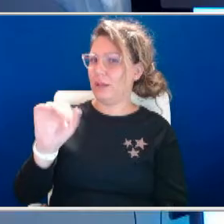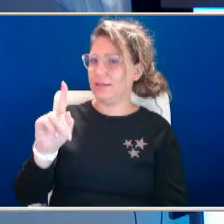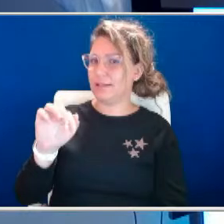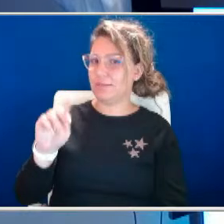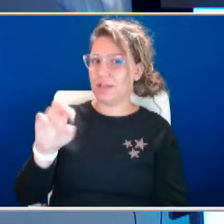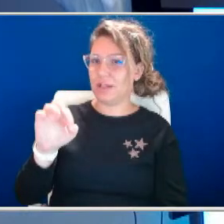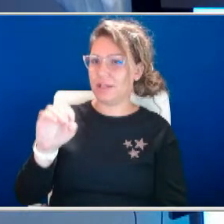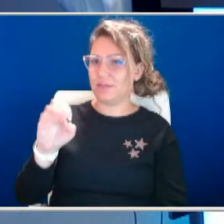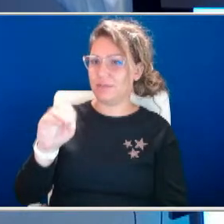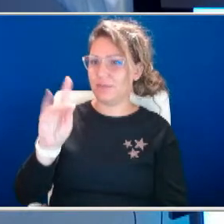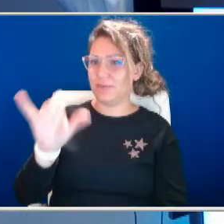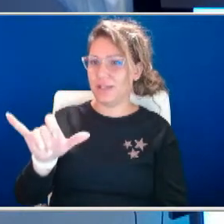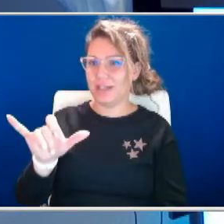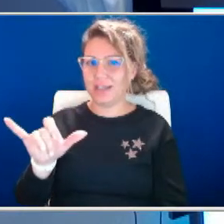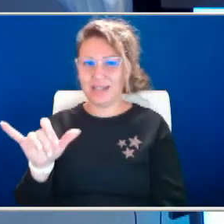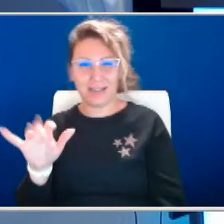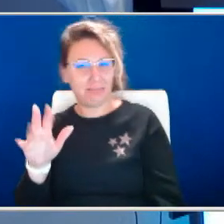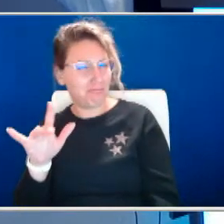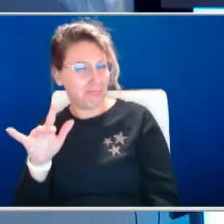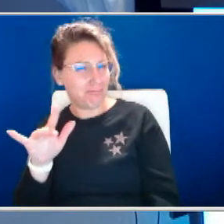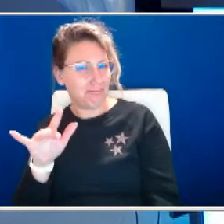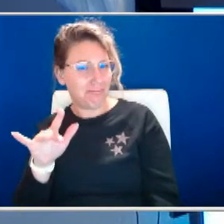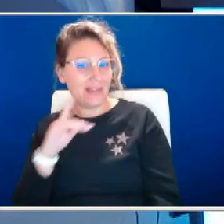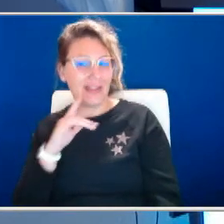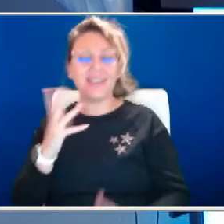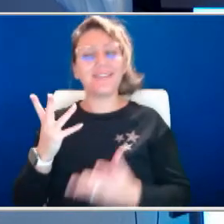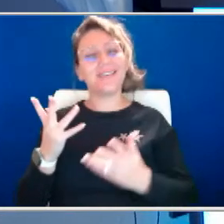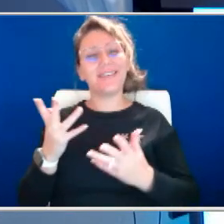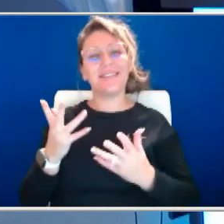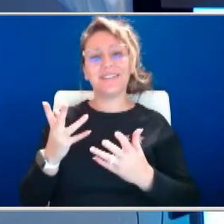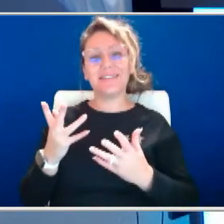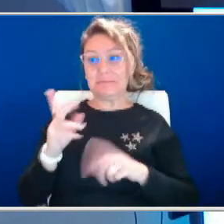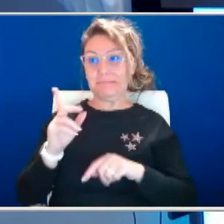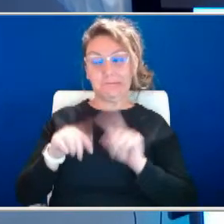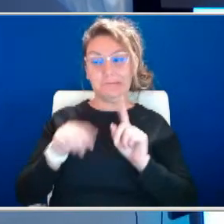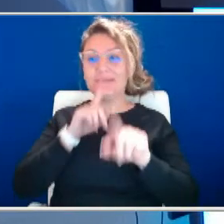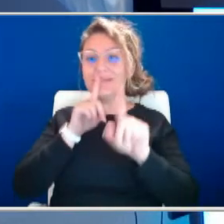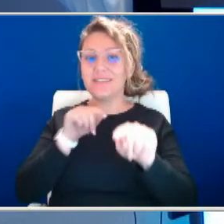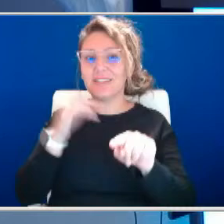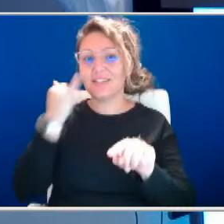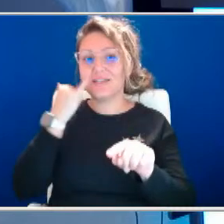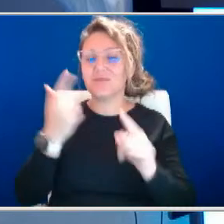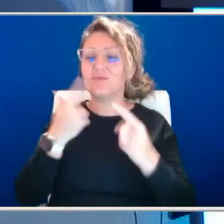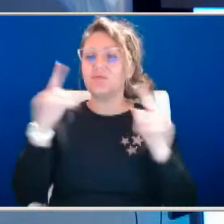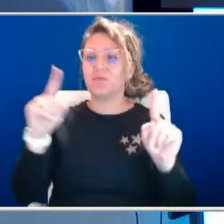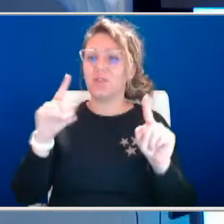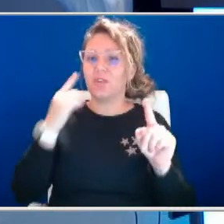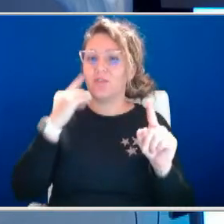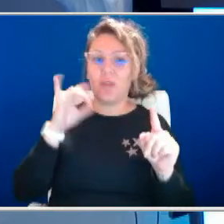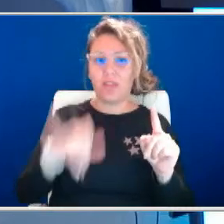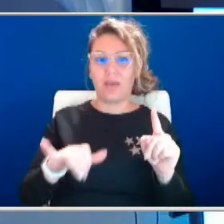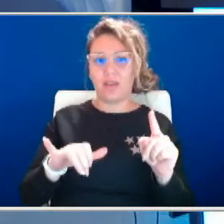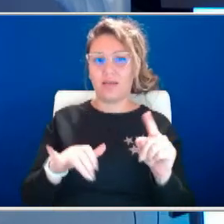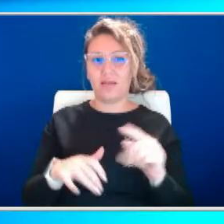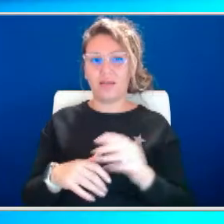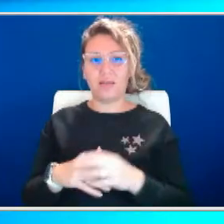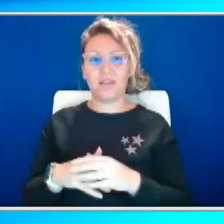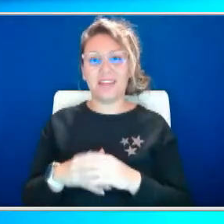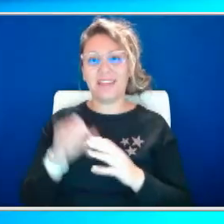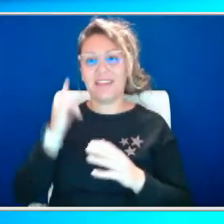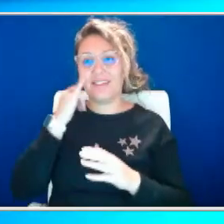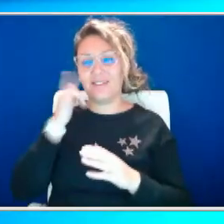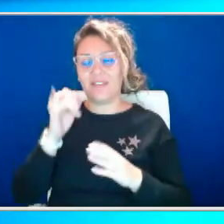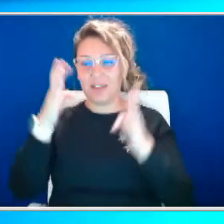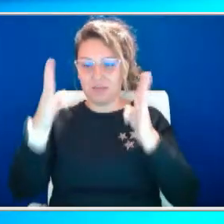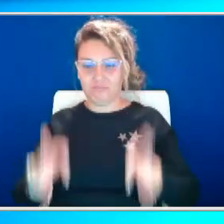Splenectomy? Yeah, unfortunately, you know, I can't answer, you know, if it would work for this. Now, if this individual had low back pain